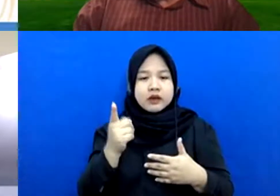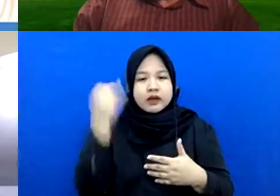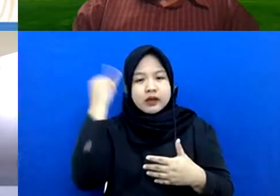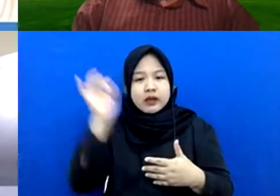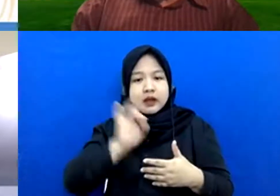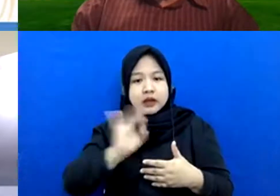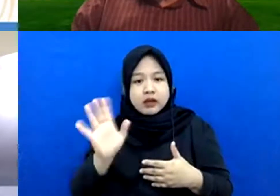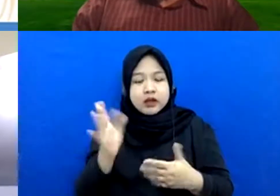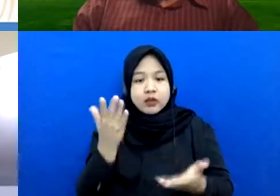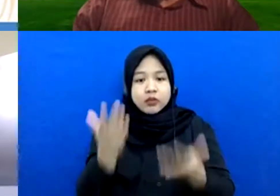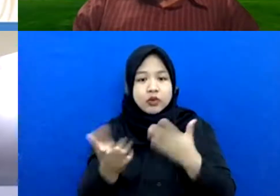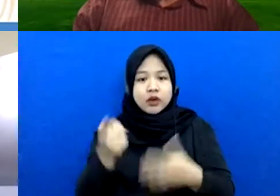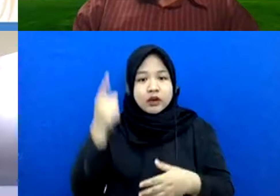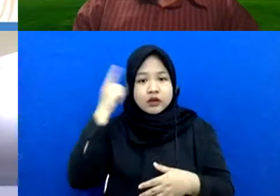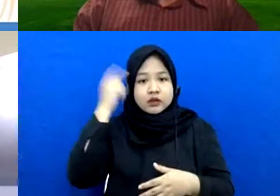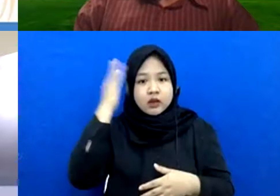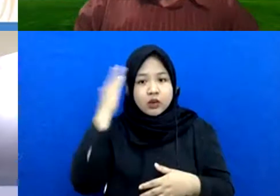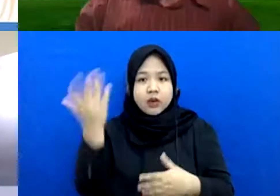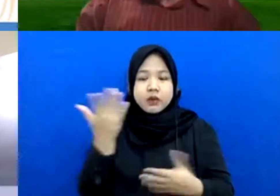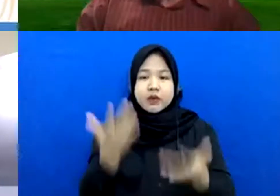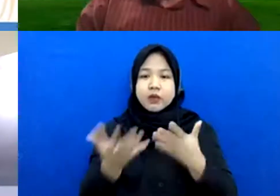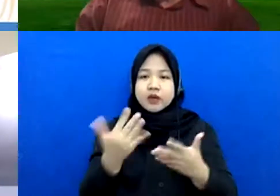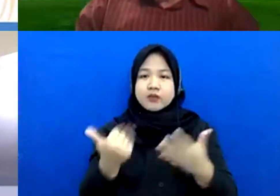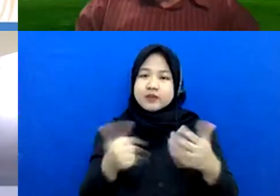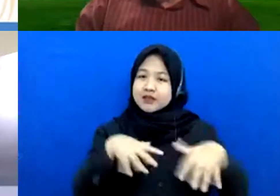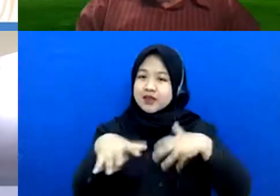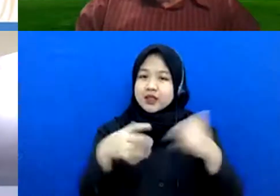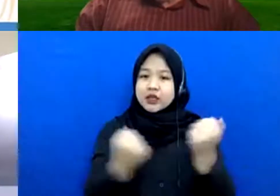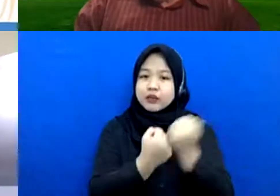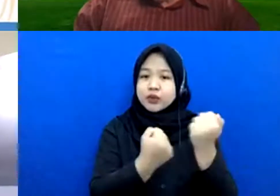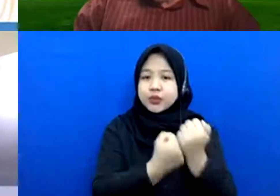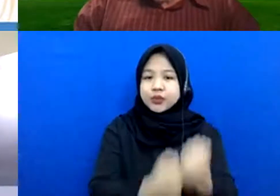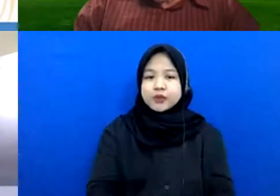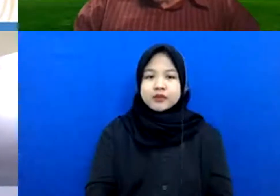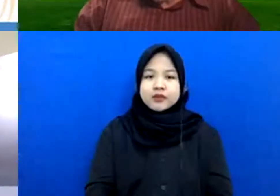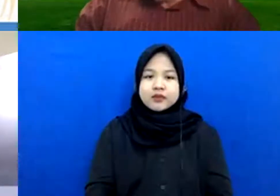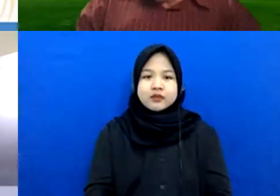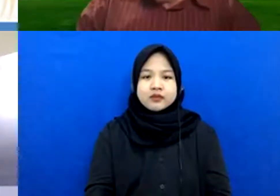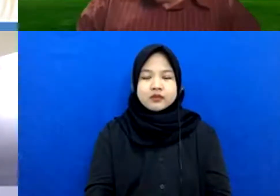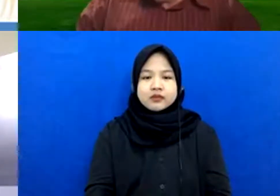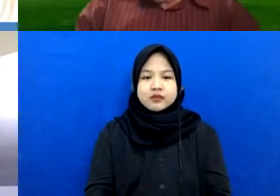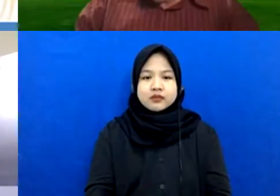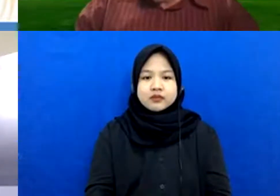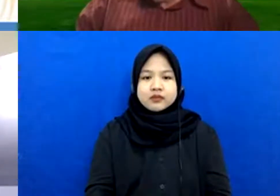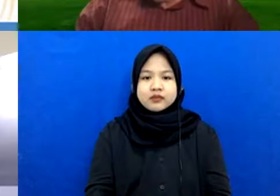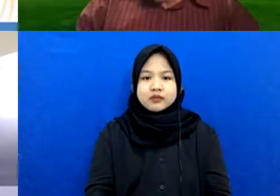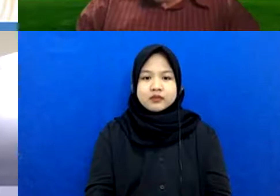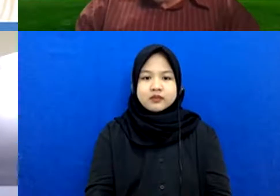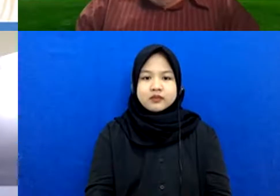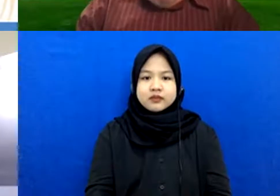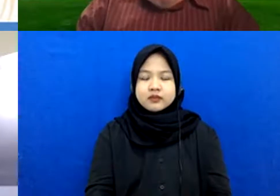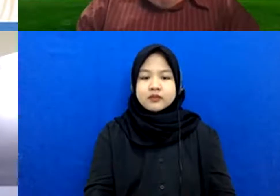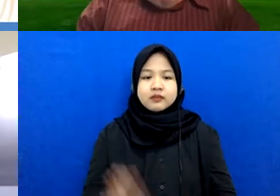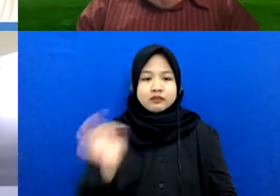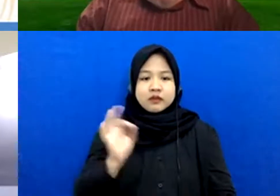Do you think you know what might be some support strategies? No, no, we're really waiting